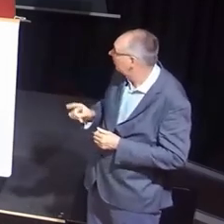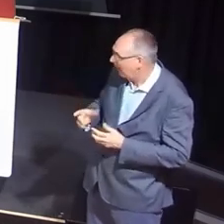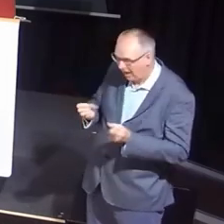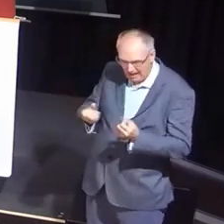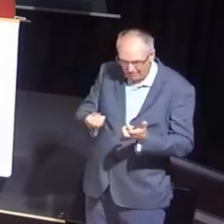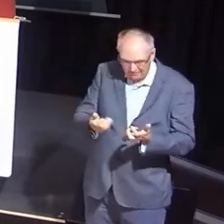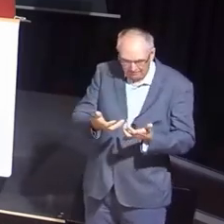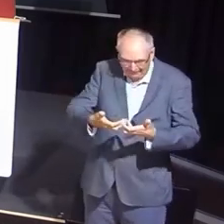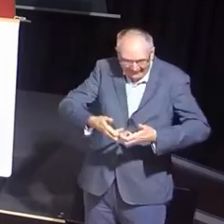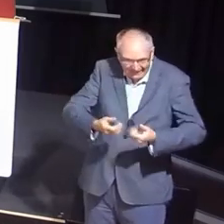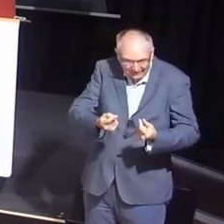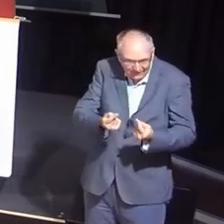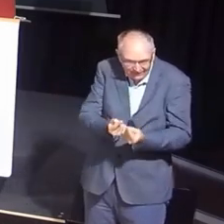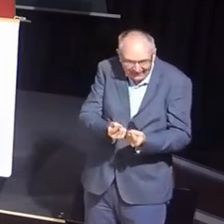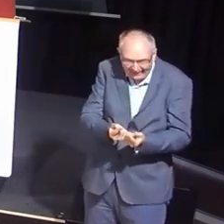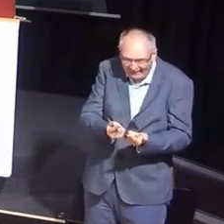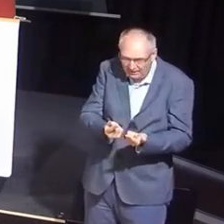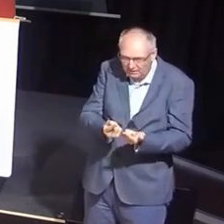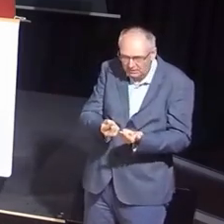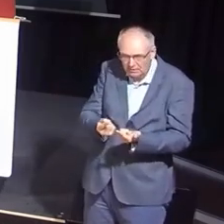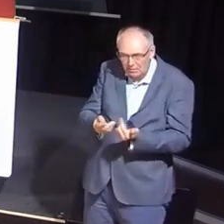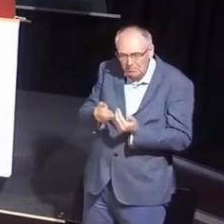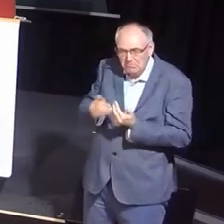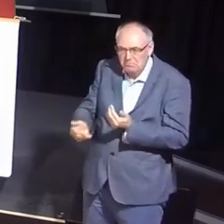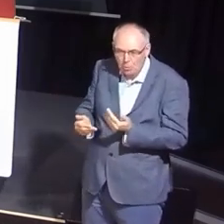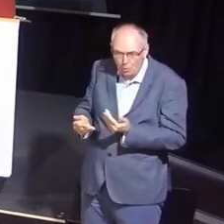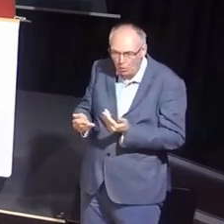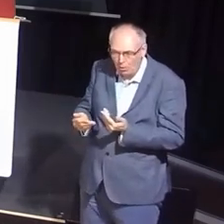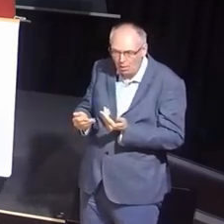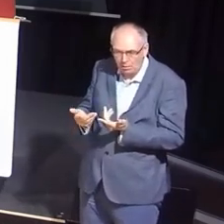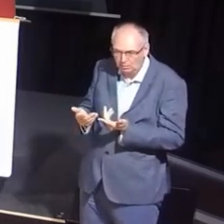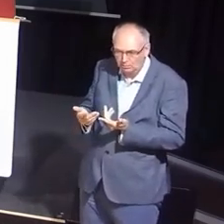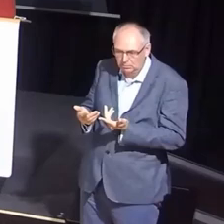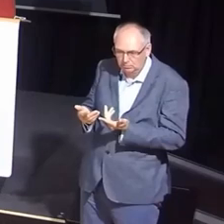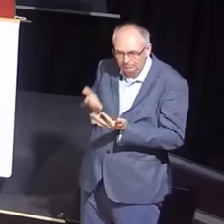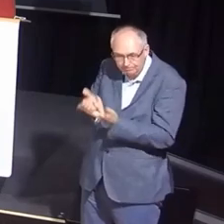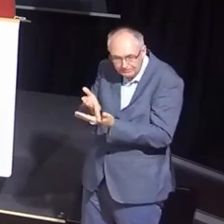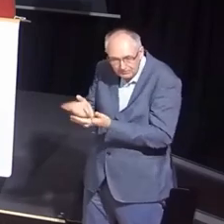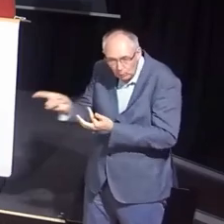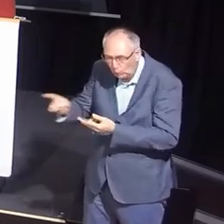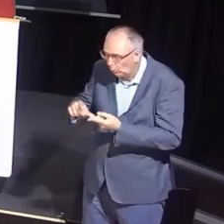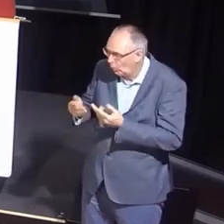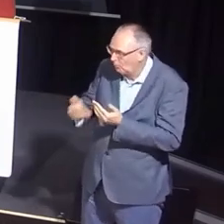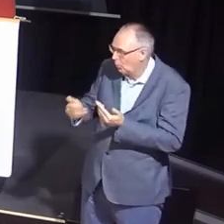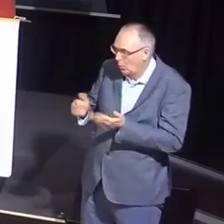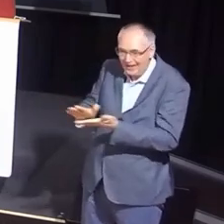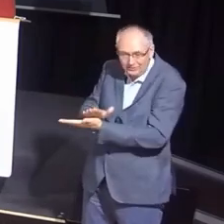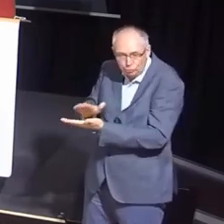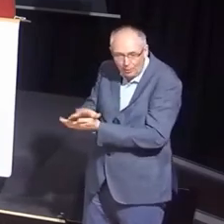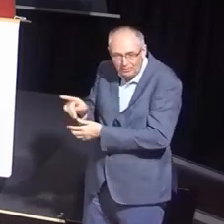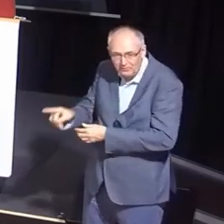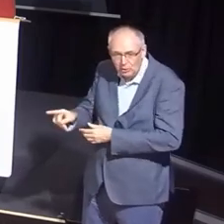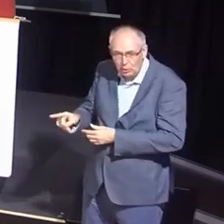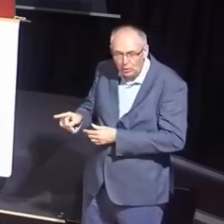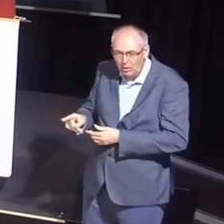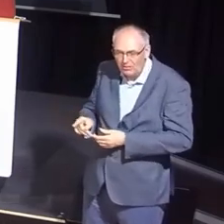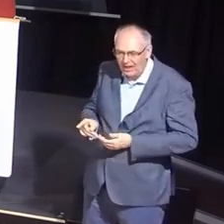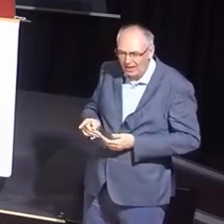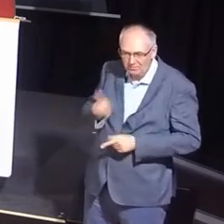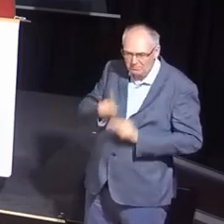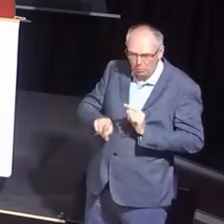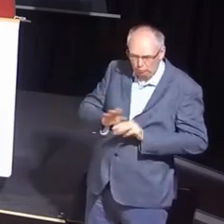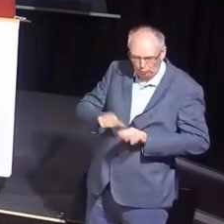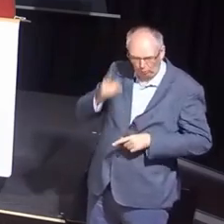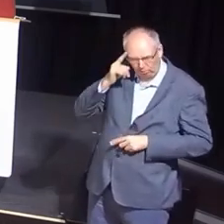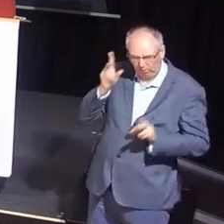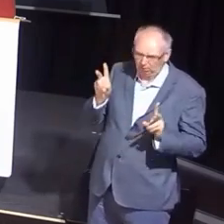or something you find in a game that makes them more playable, more enjoyable, more accessible for you guys that wouldn't traditionally be thought of as